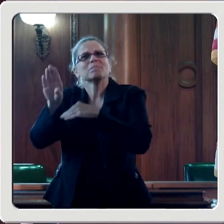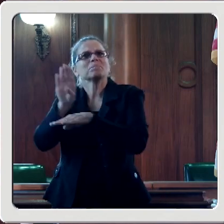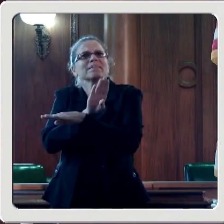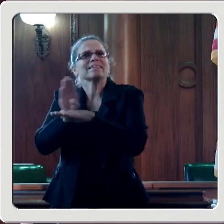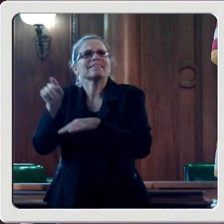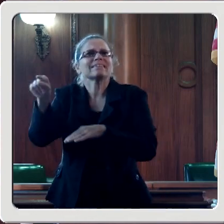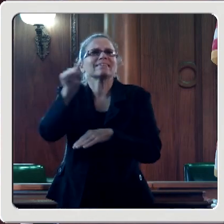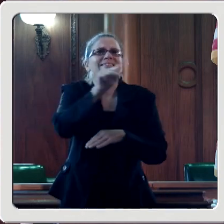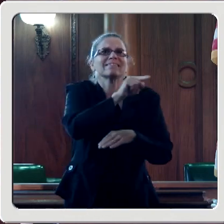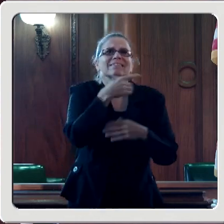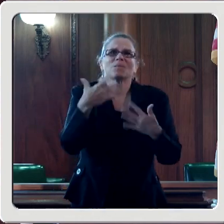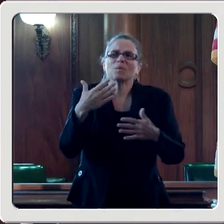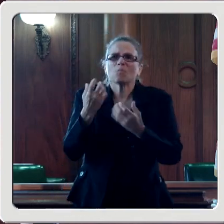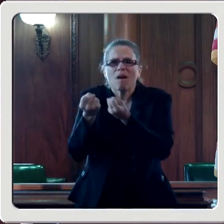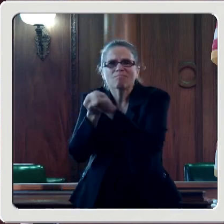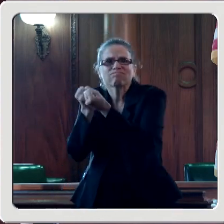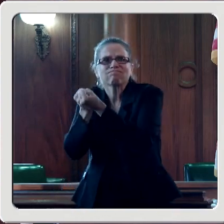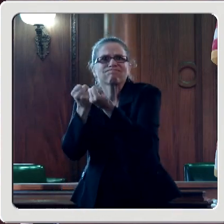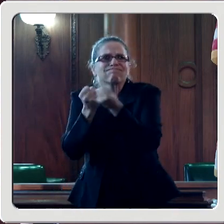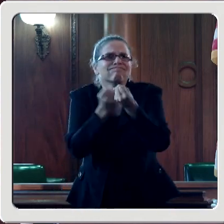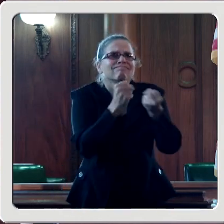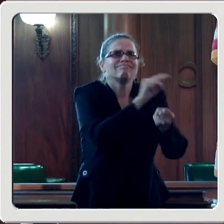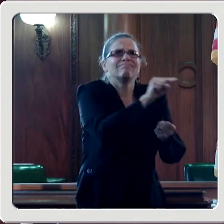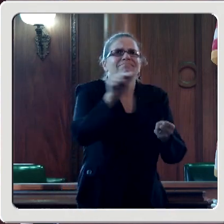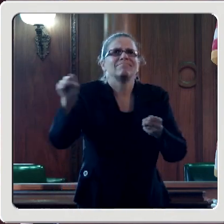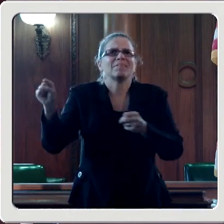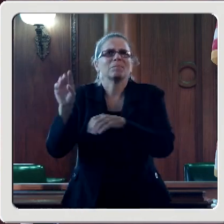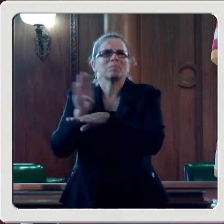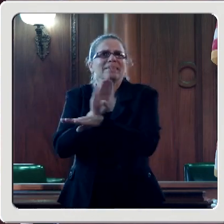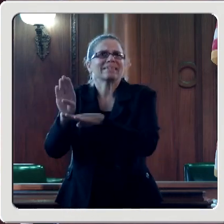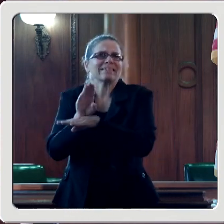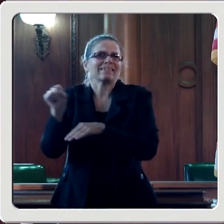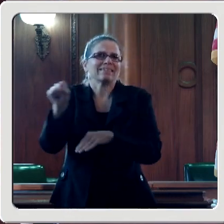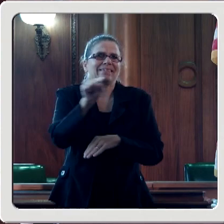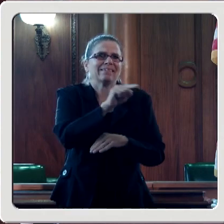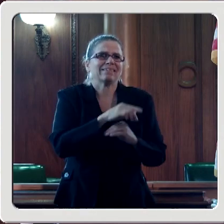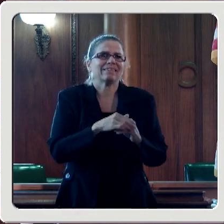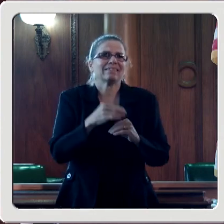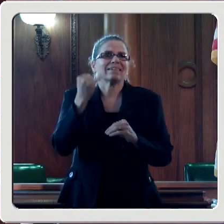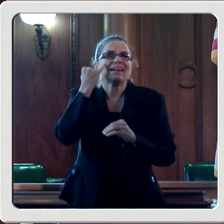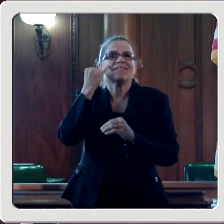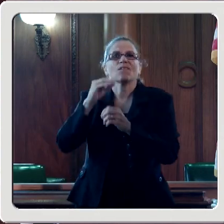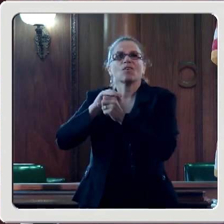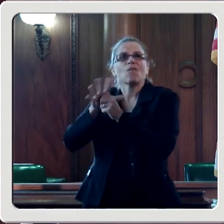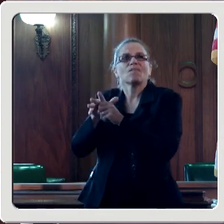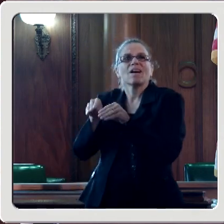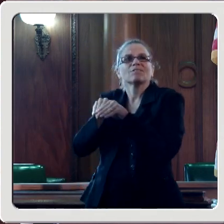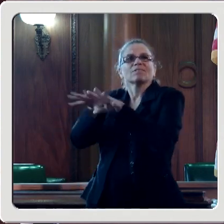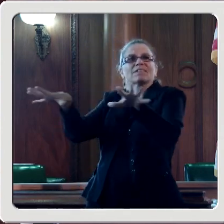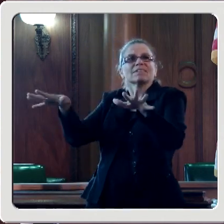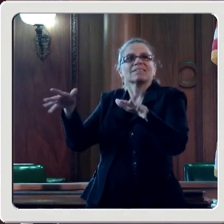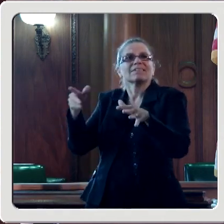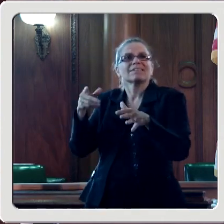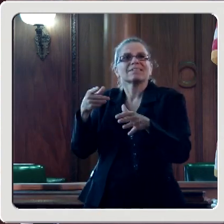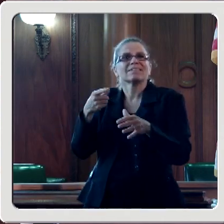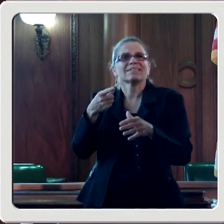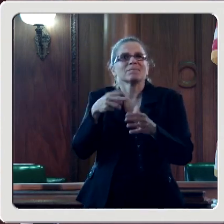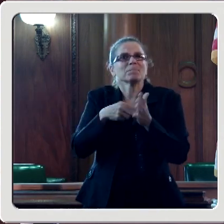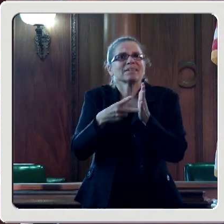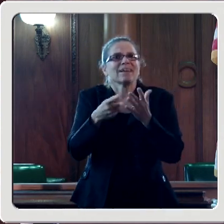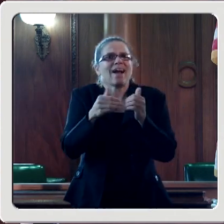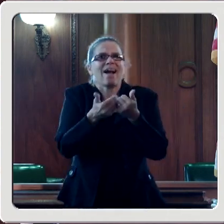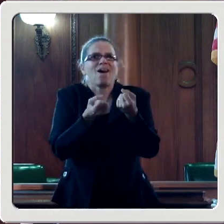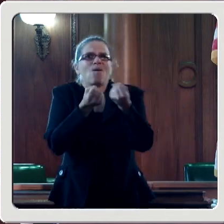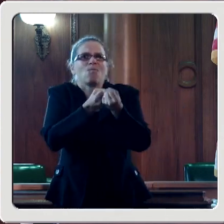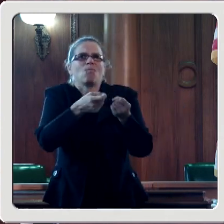we can. But if you don't tame this thing and you don't defeat this thing, that public and